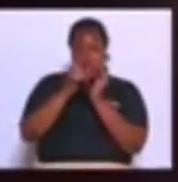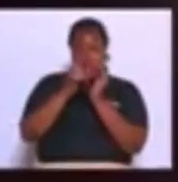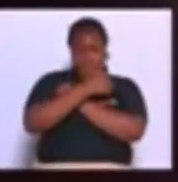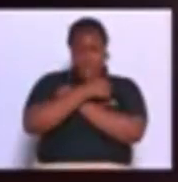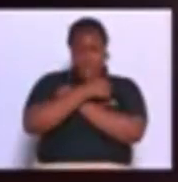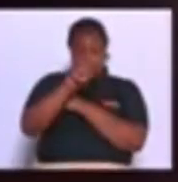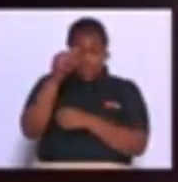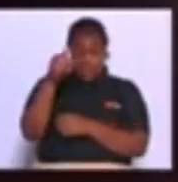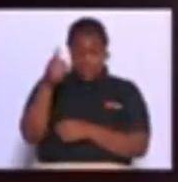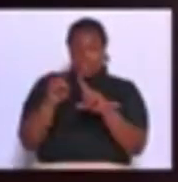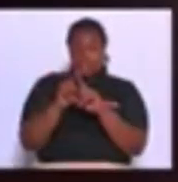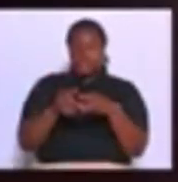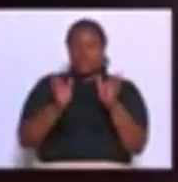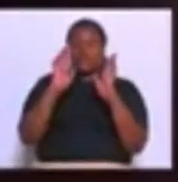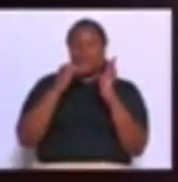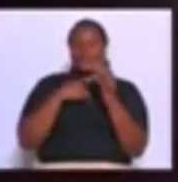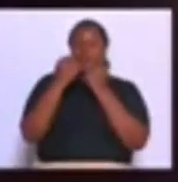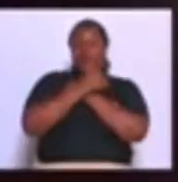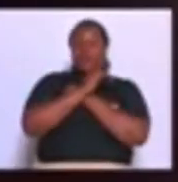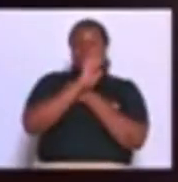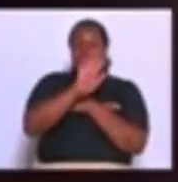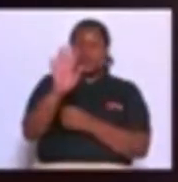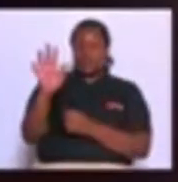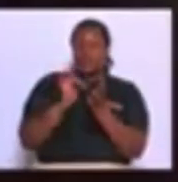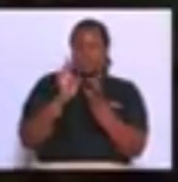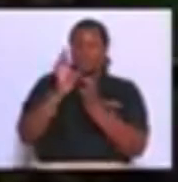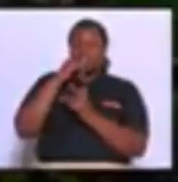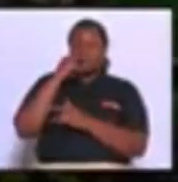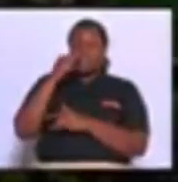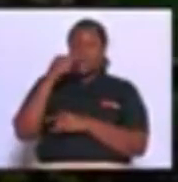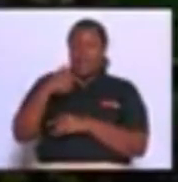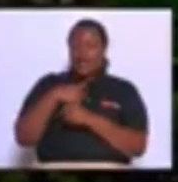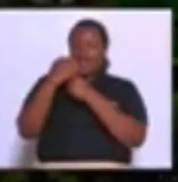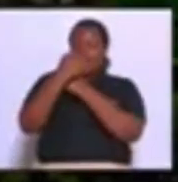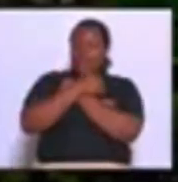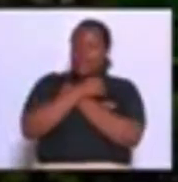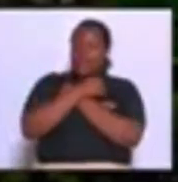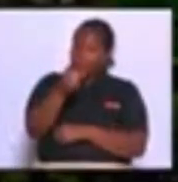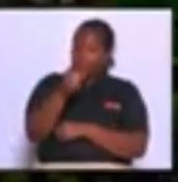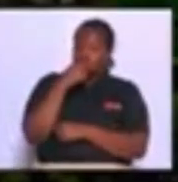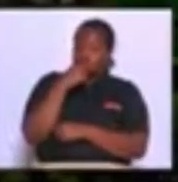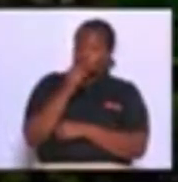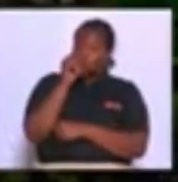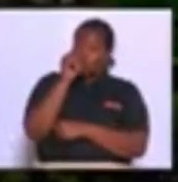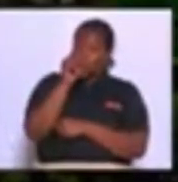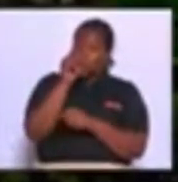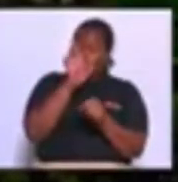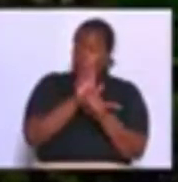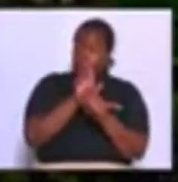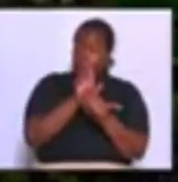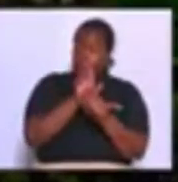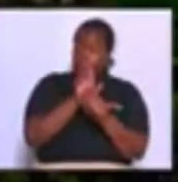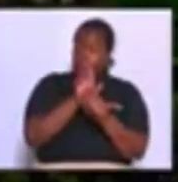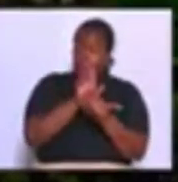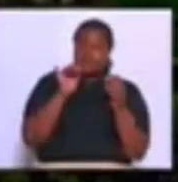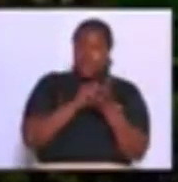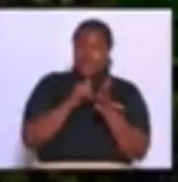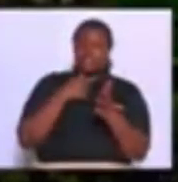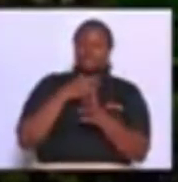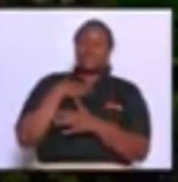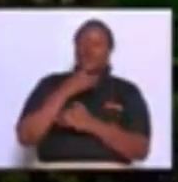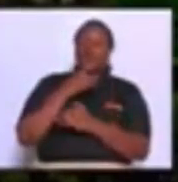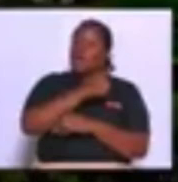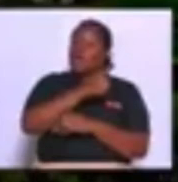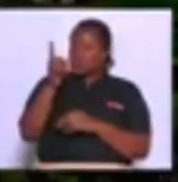another as I have loved you. Jesus says, I love you so much that I want you